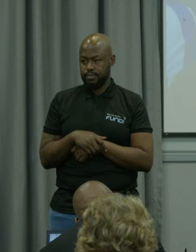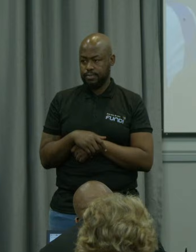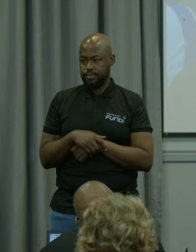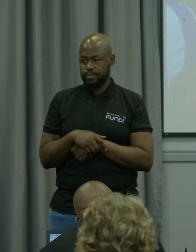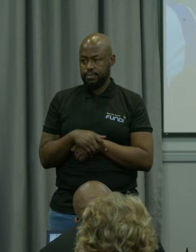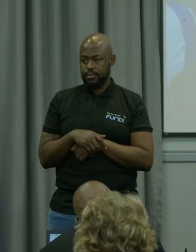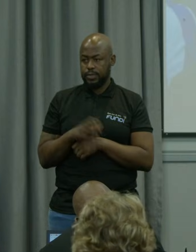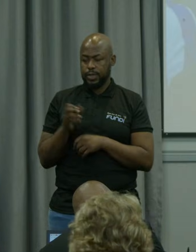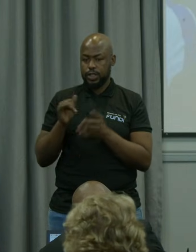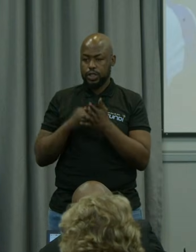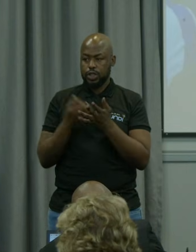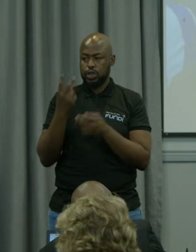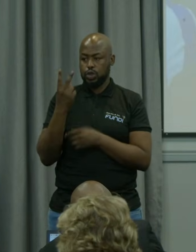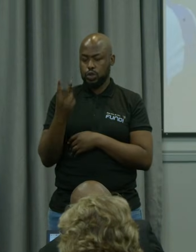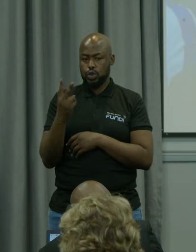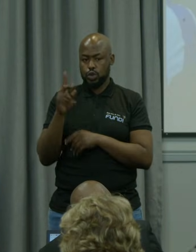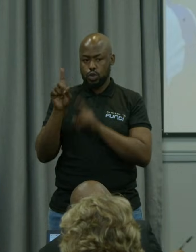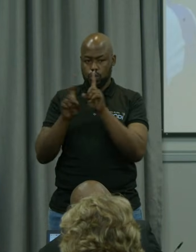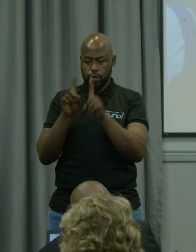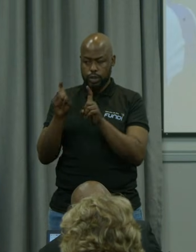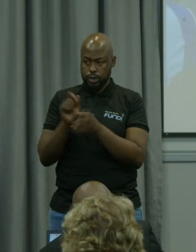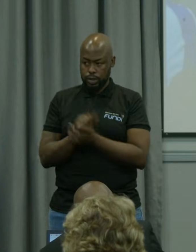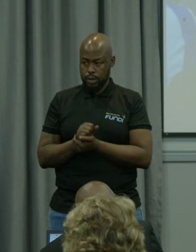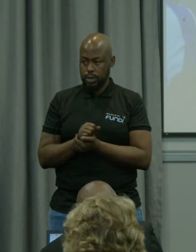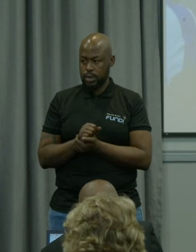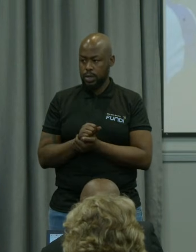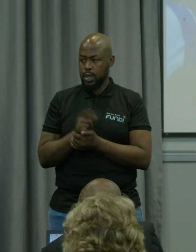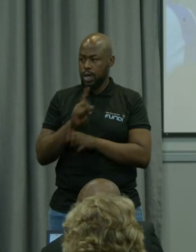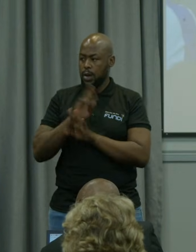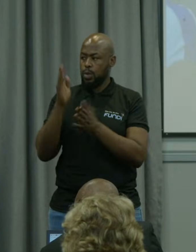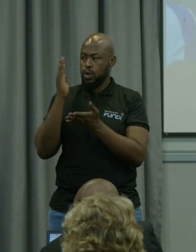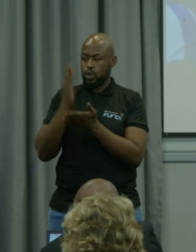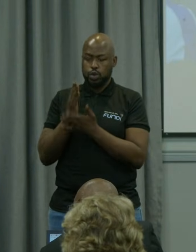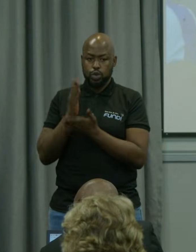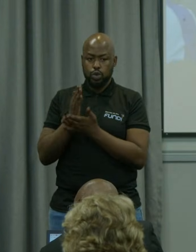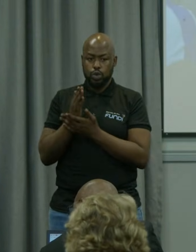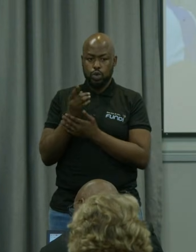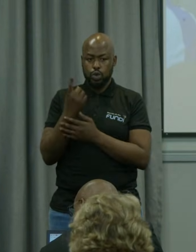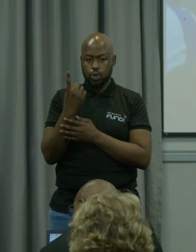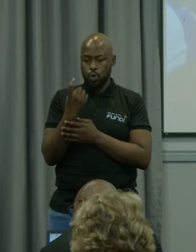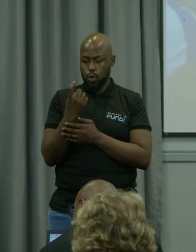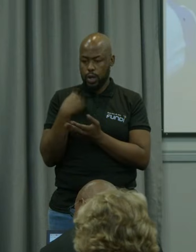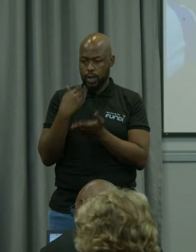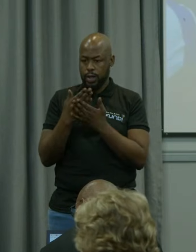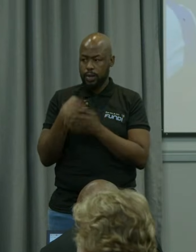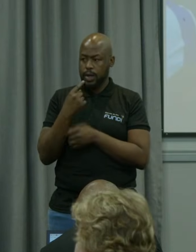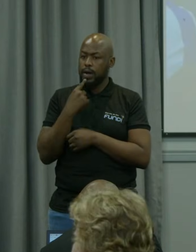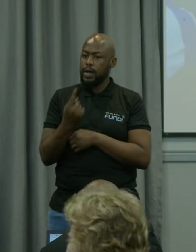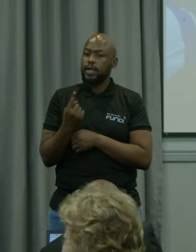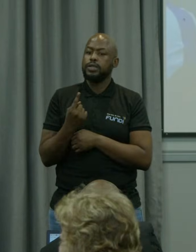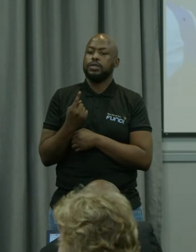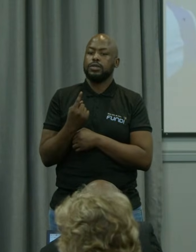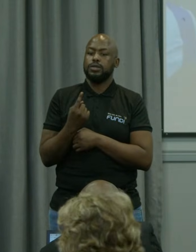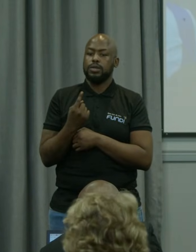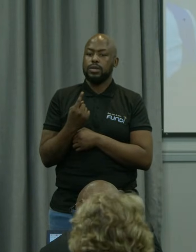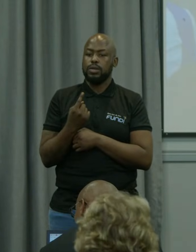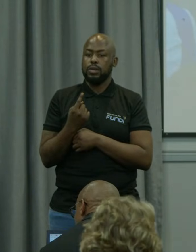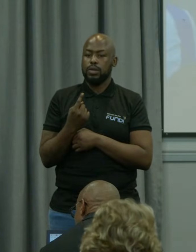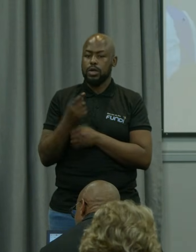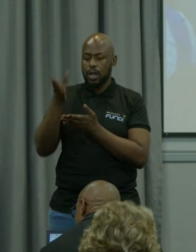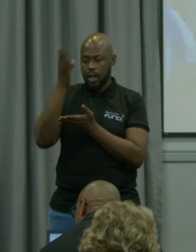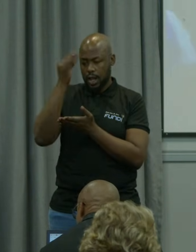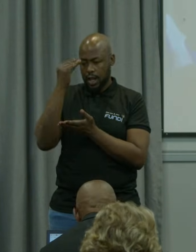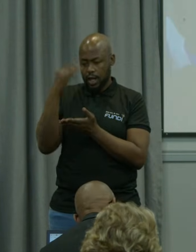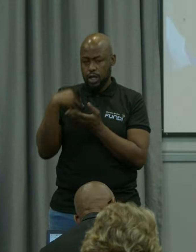Just 2 questions that I have. I'm not sure whether one will be able to be answered. The first one is around learners with